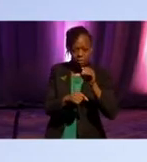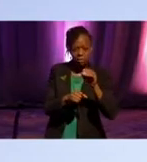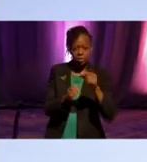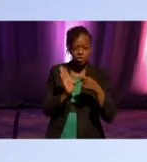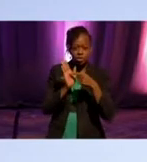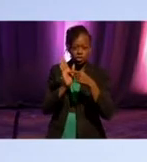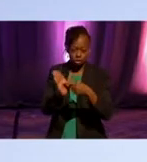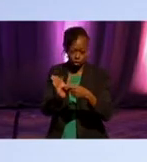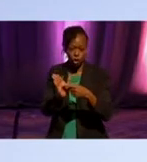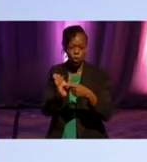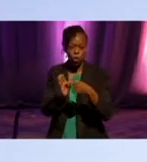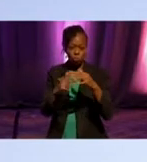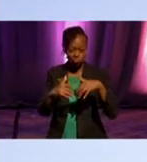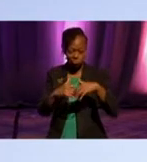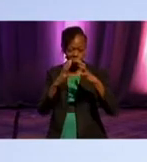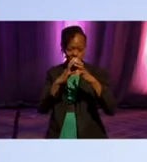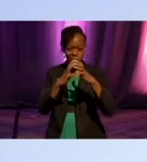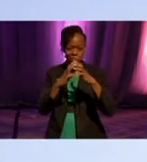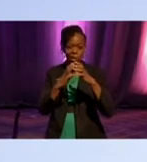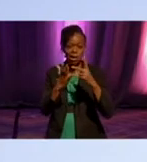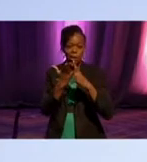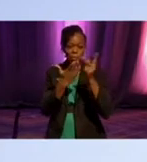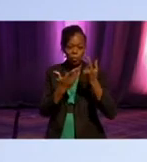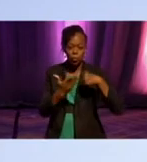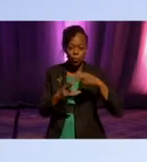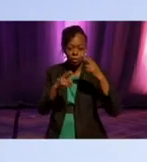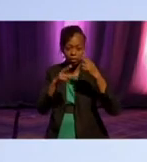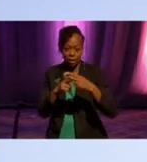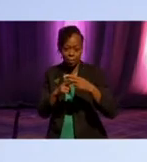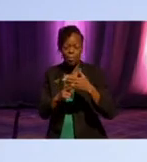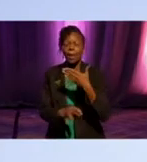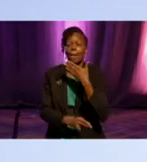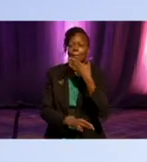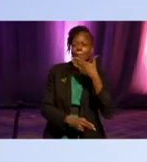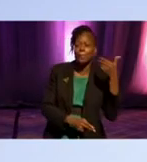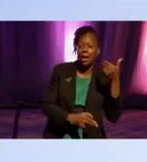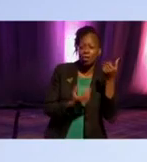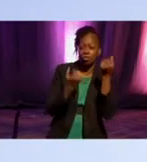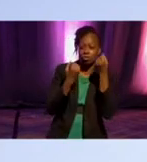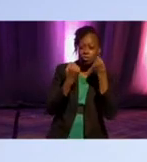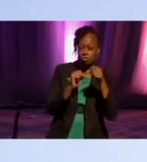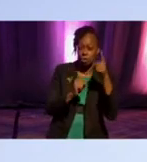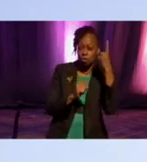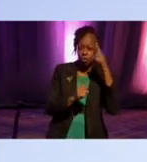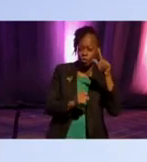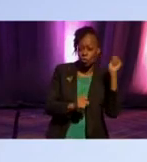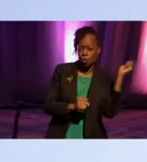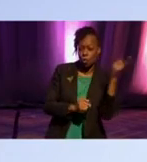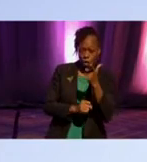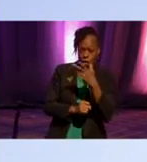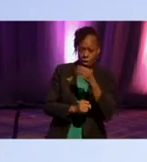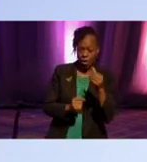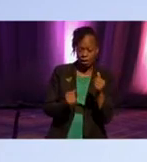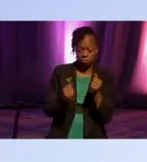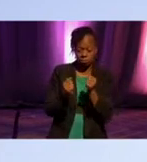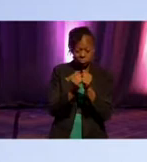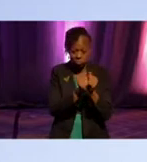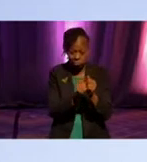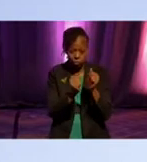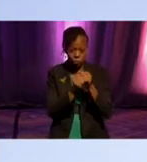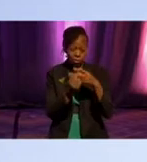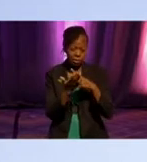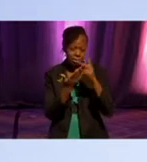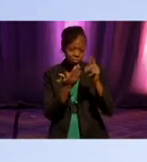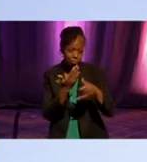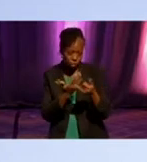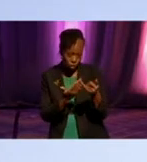launch of programs that we're calling Better Starts for All. And together, through this program and